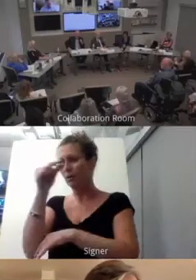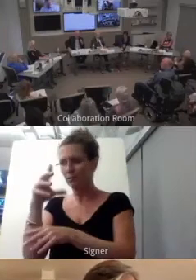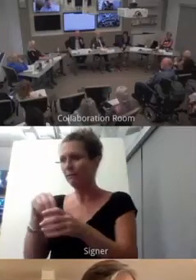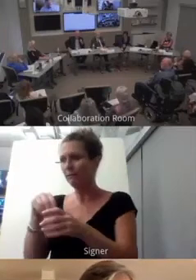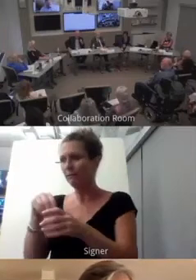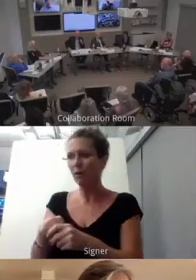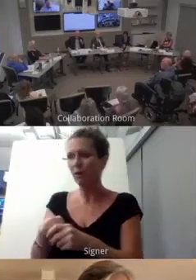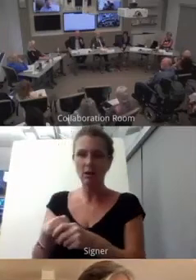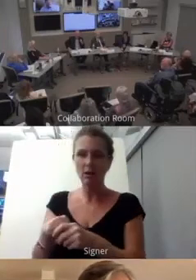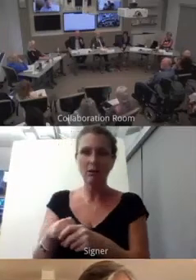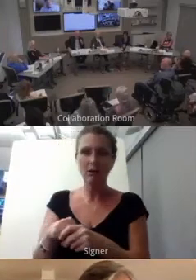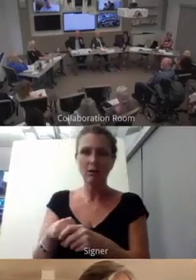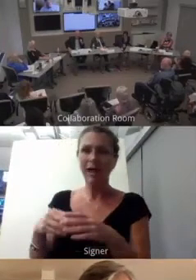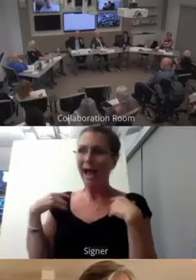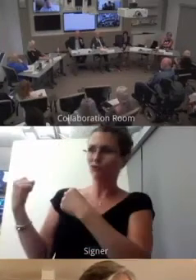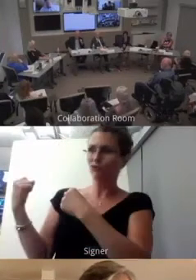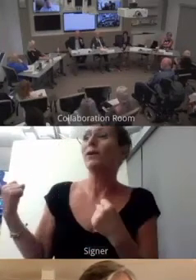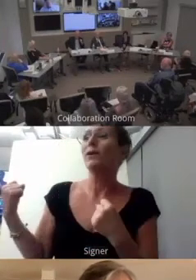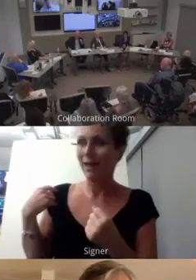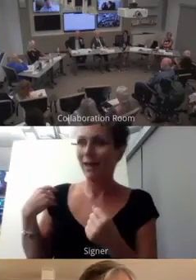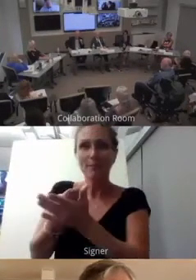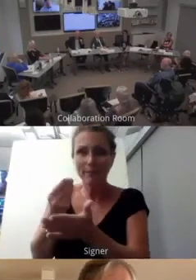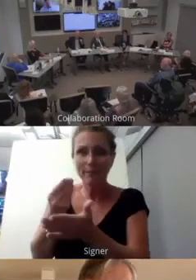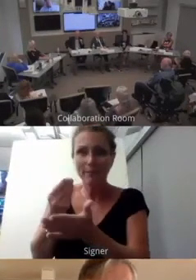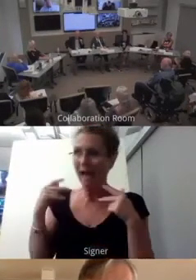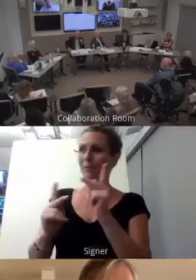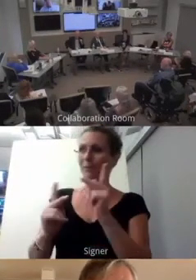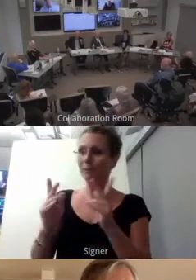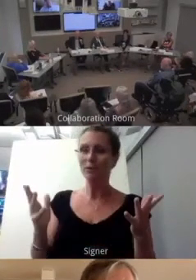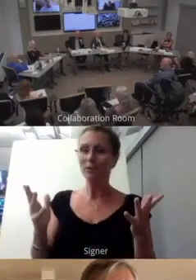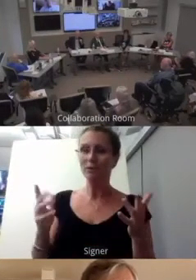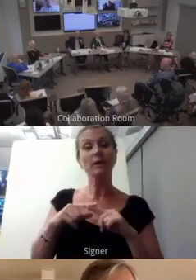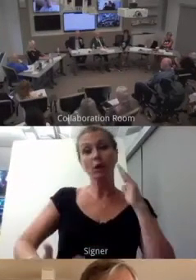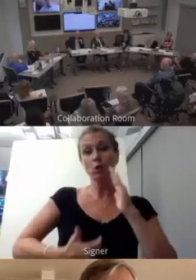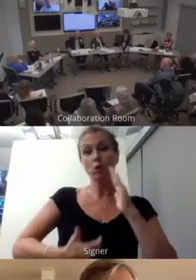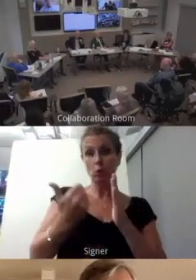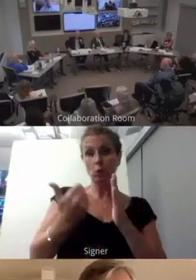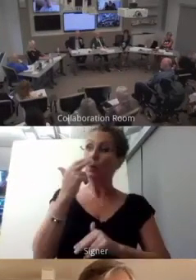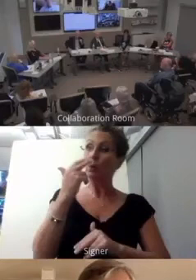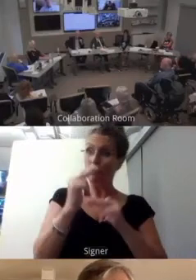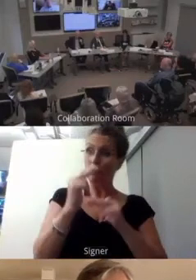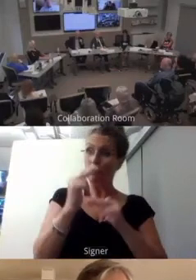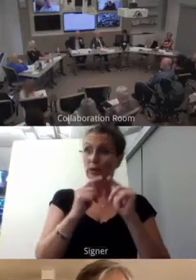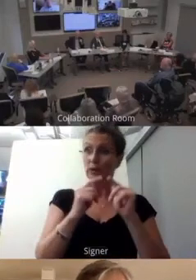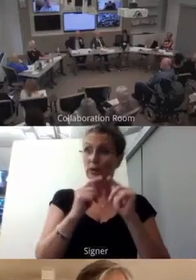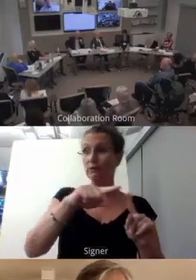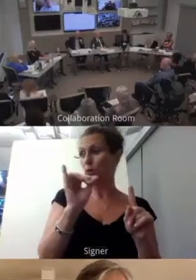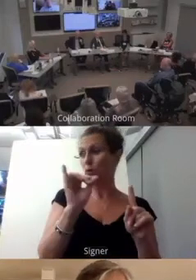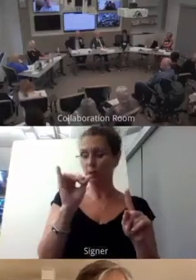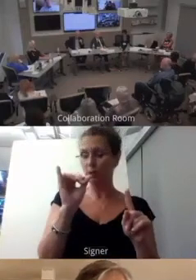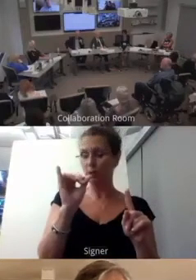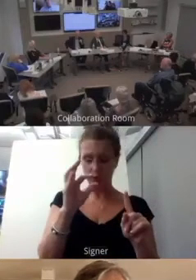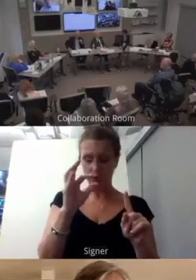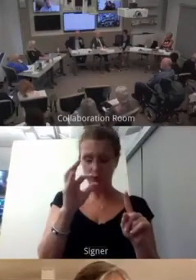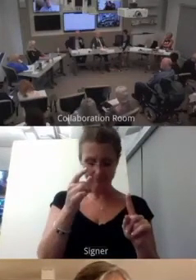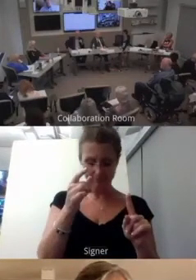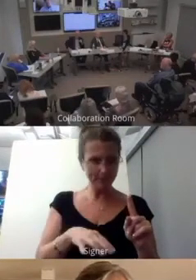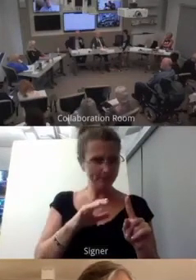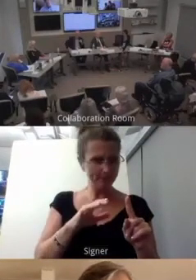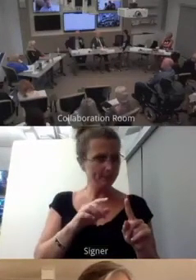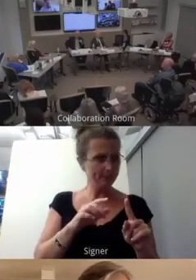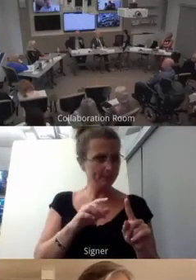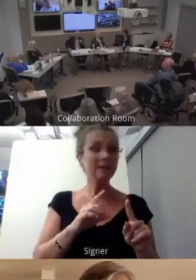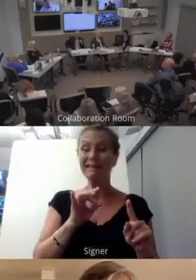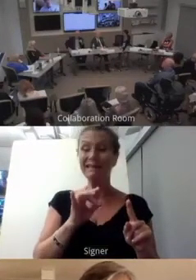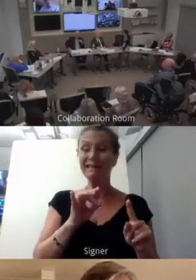was a newly constructed facility. It was, and it was done incorrectly, and it was important. Door